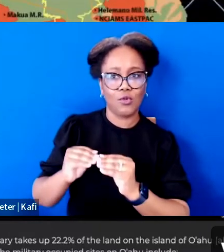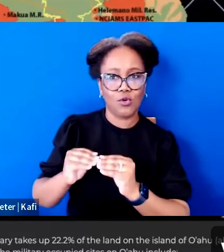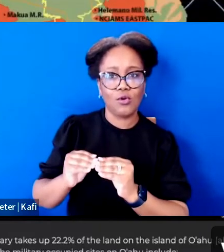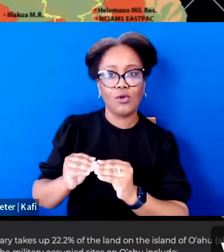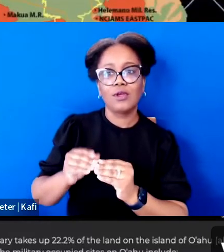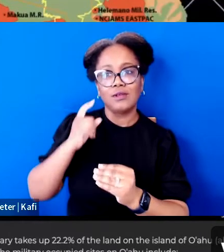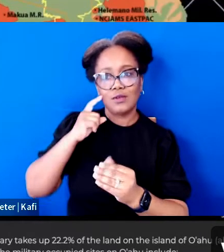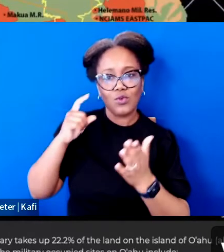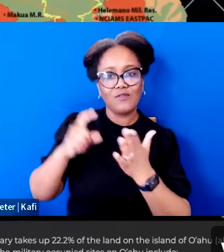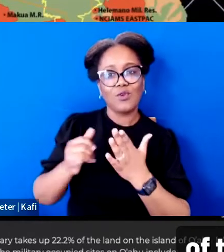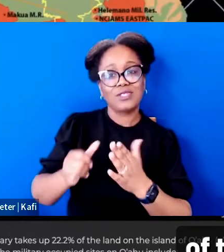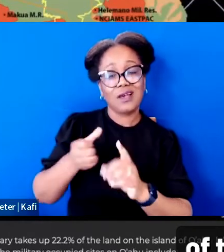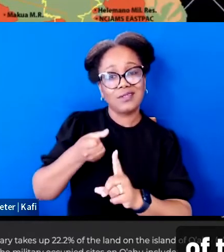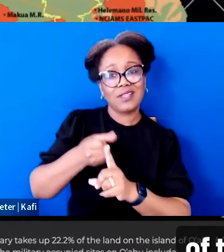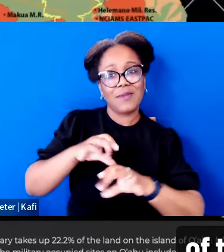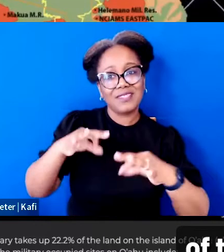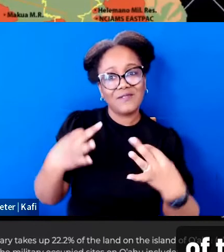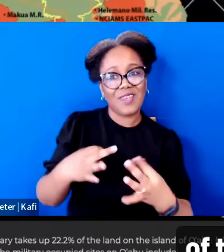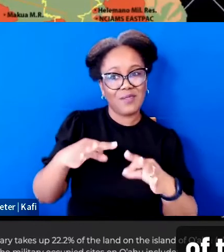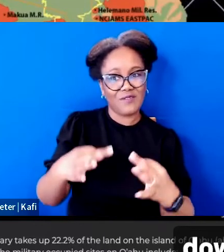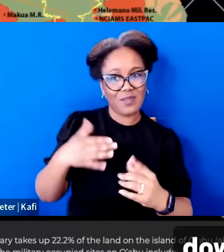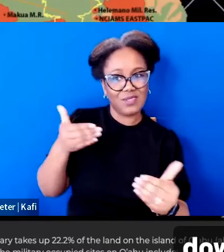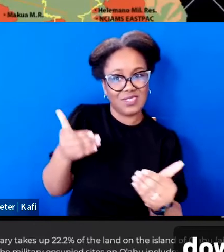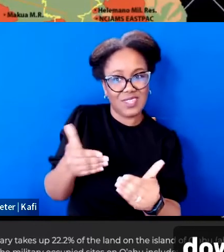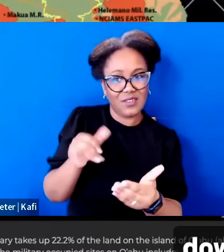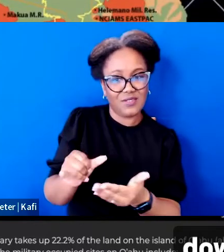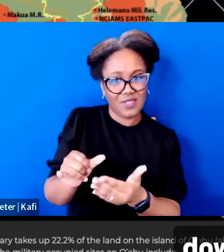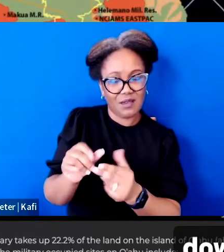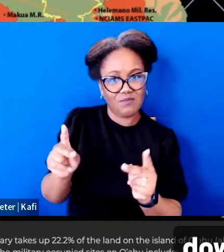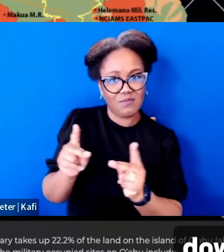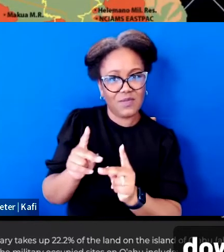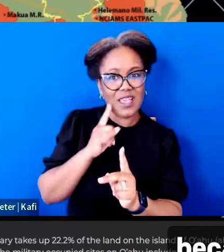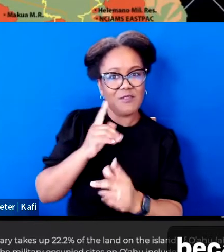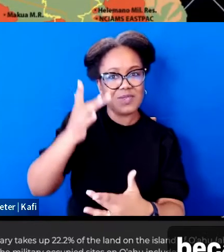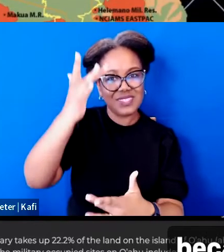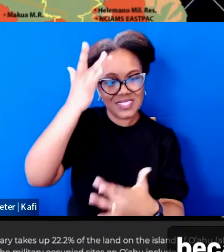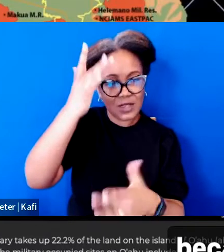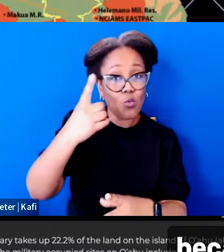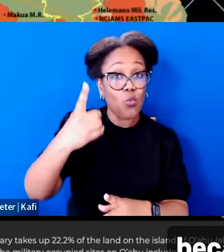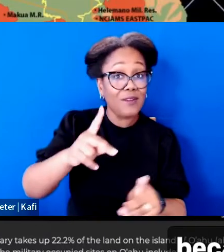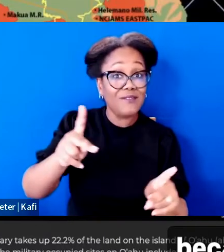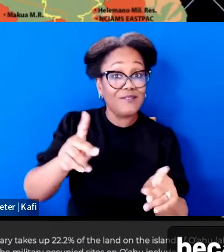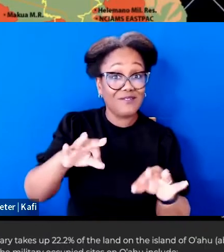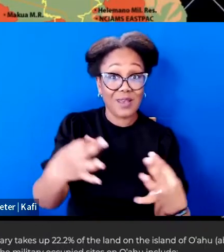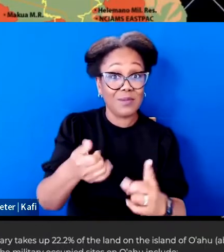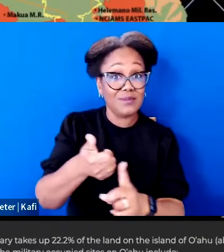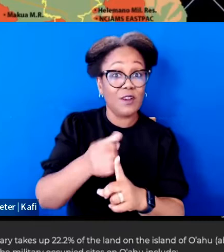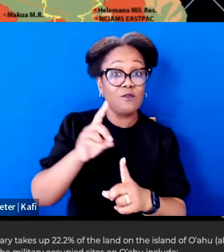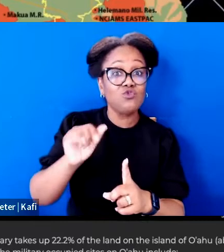vomiting uncontrollably. One of the families had to put their dog down because of how ill it became because of the contaminated